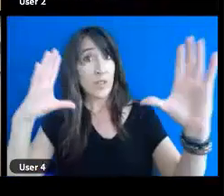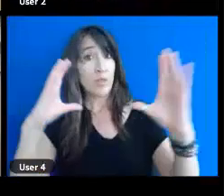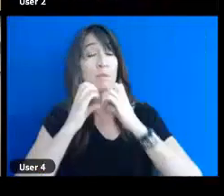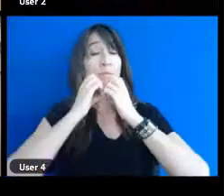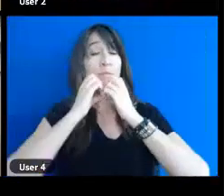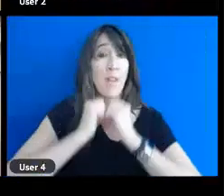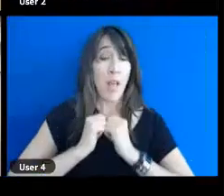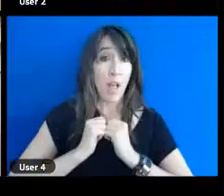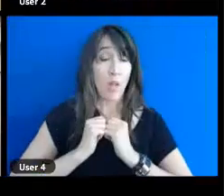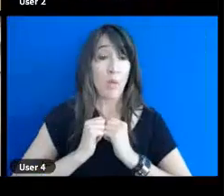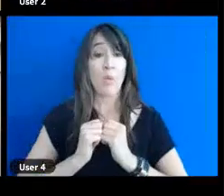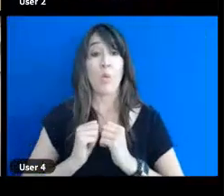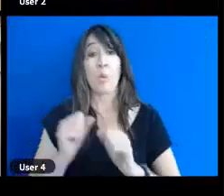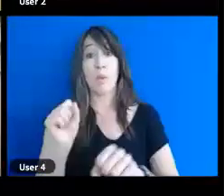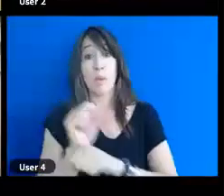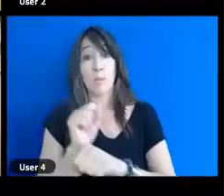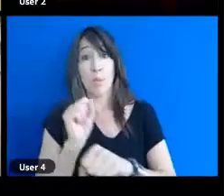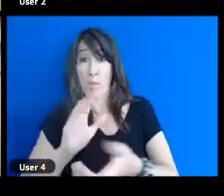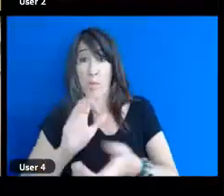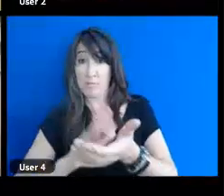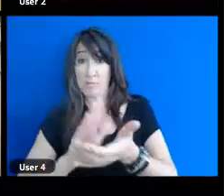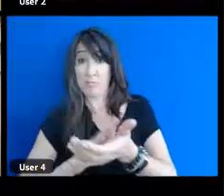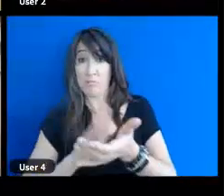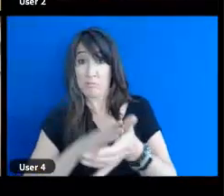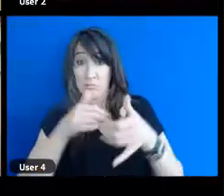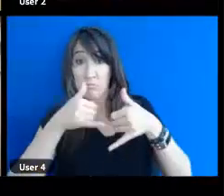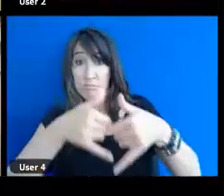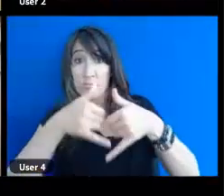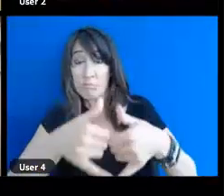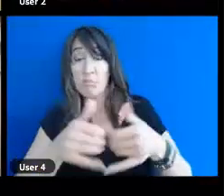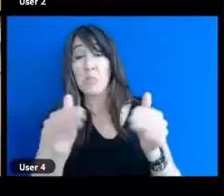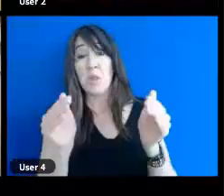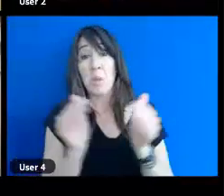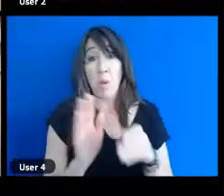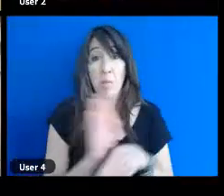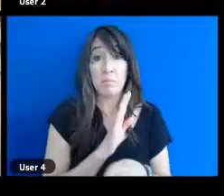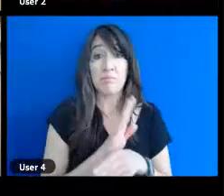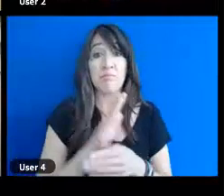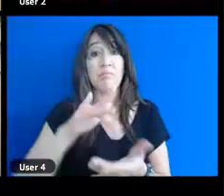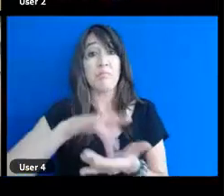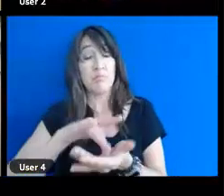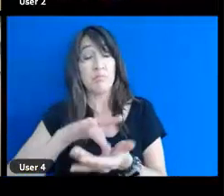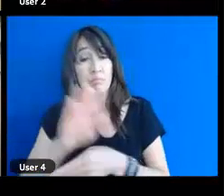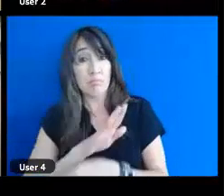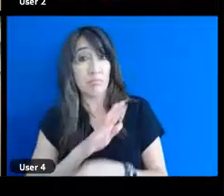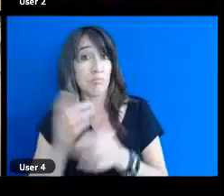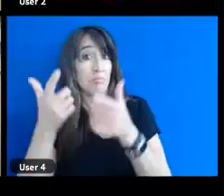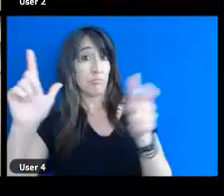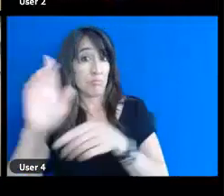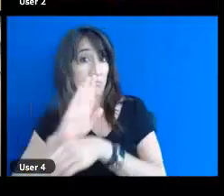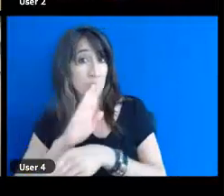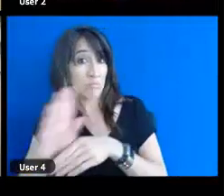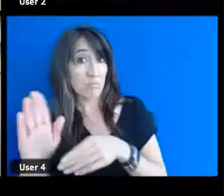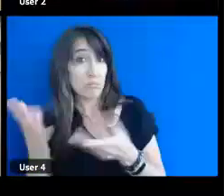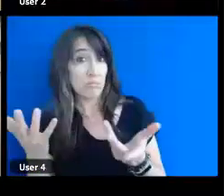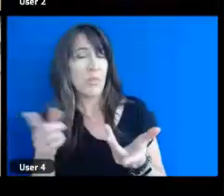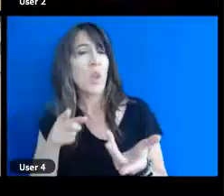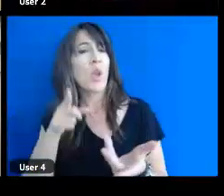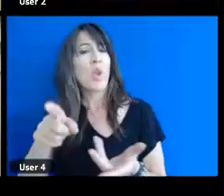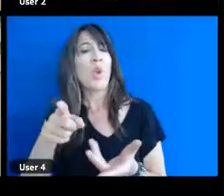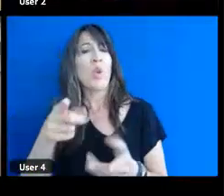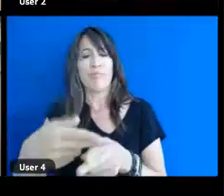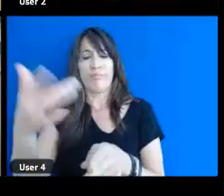and careers page: your mission and vision and values, any employment recognition awards that you've received either as a